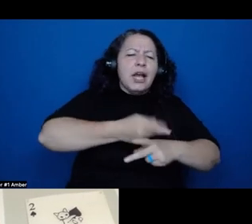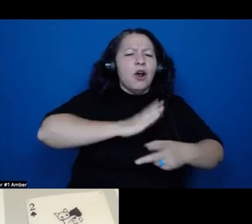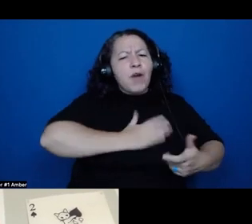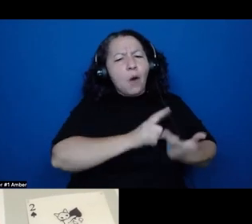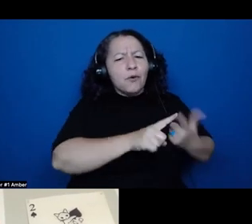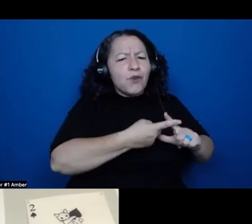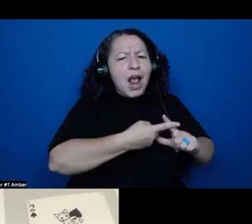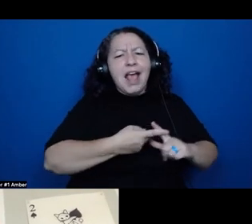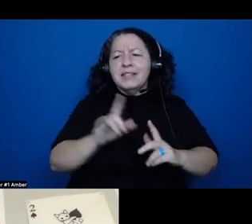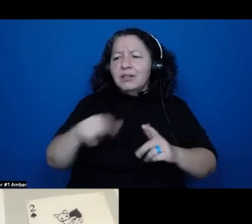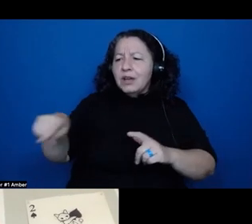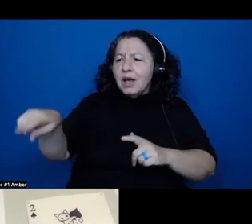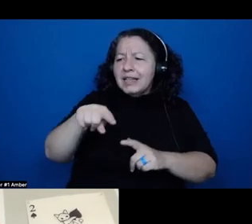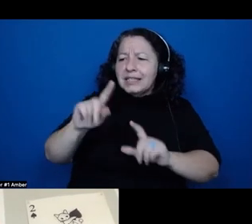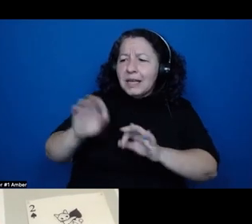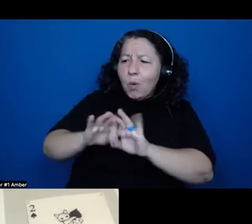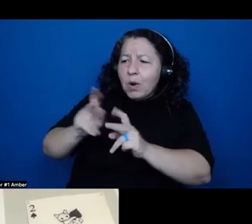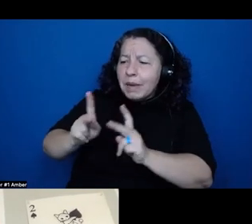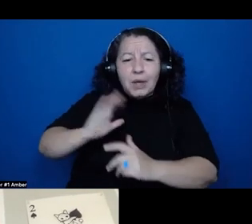take care of ourselves. And so dance is